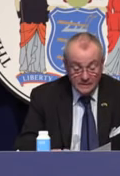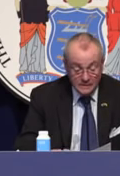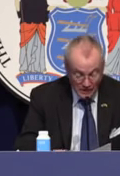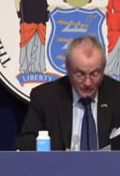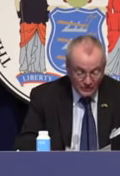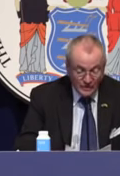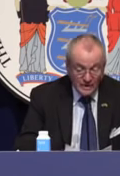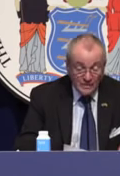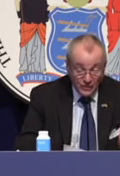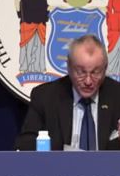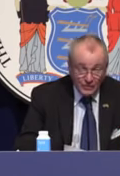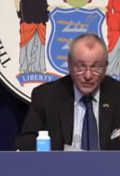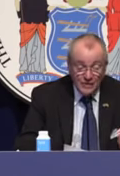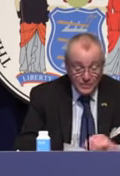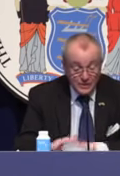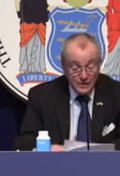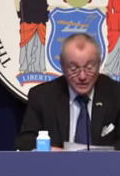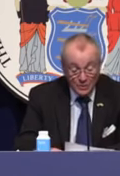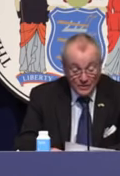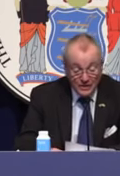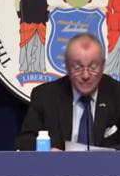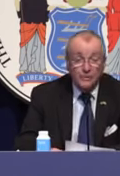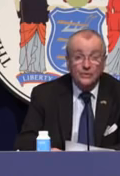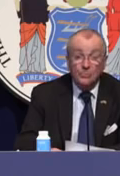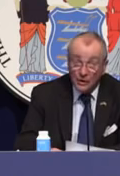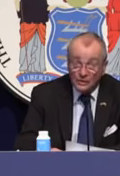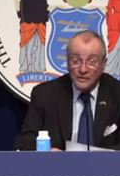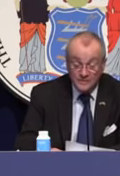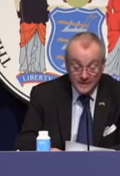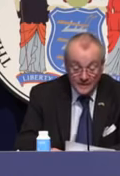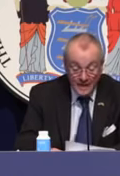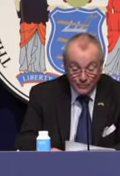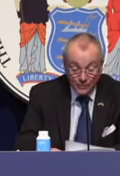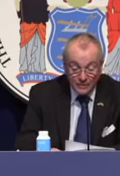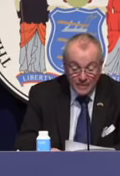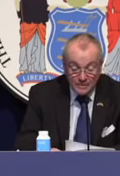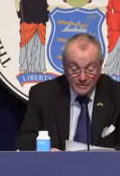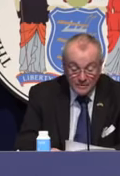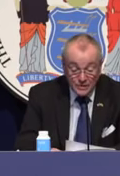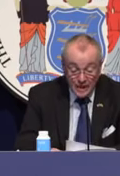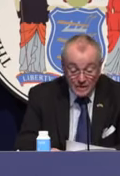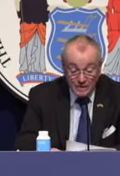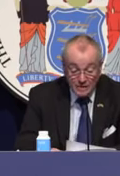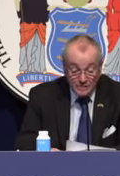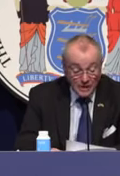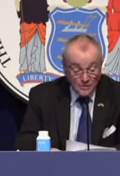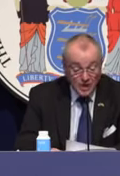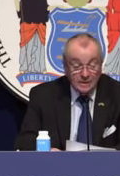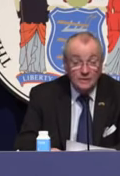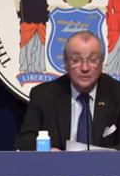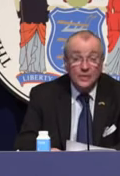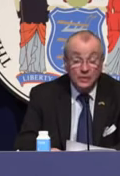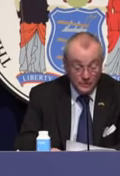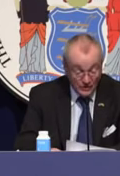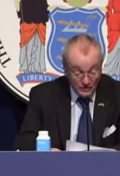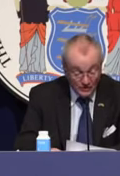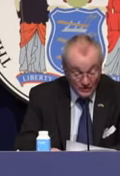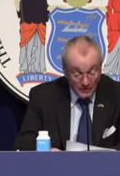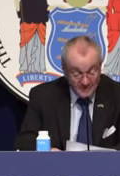million gloves. For this in particular, I want to thank both the President and Rear Admiral John Polowczyk for